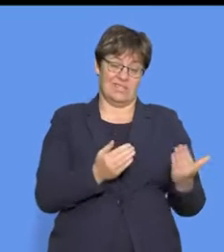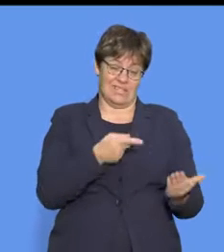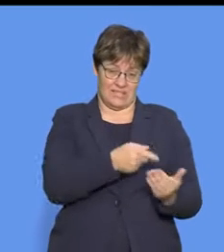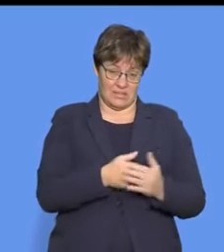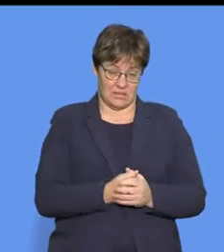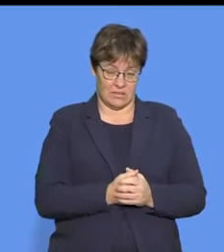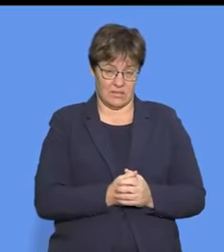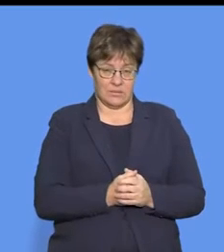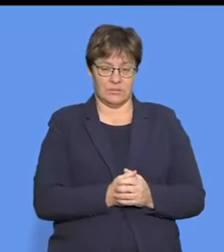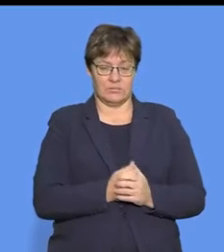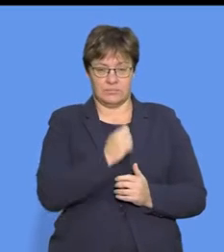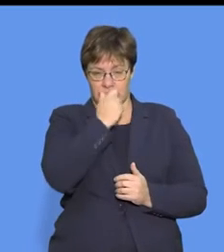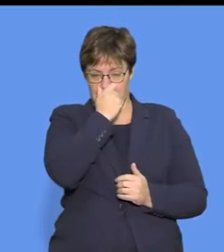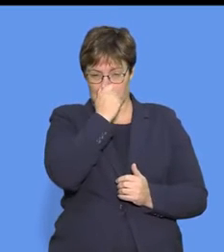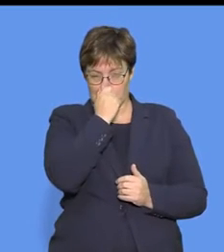is the cathode.